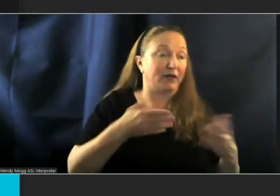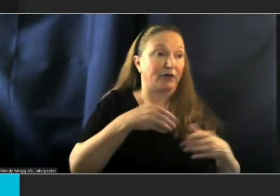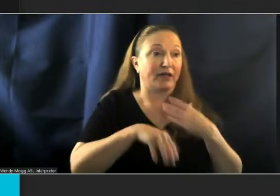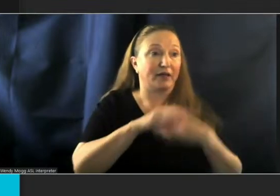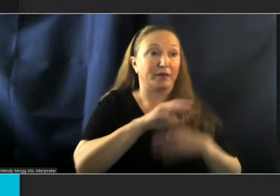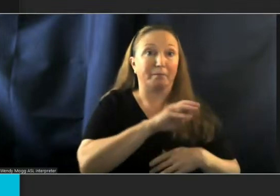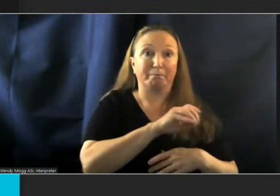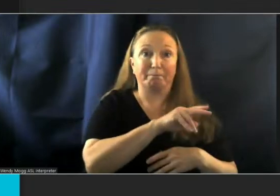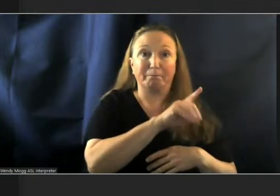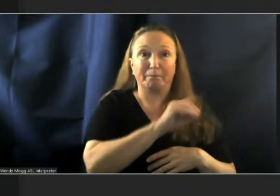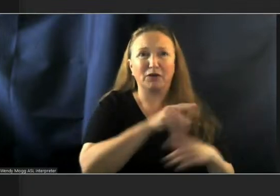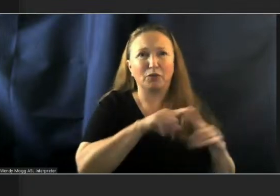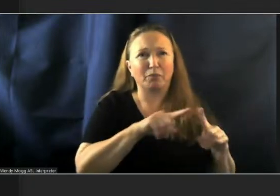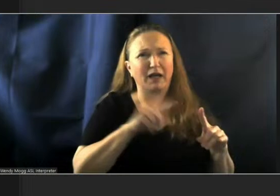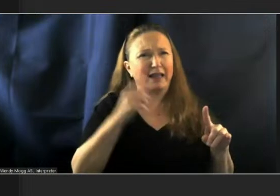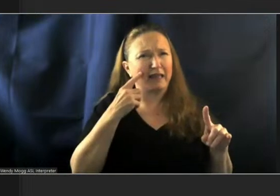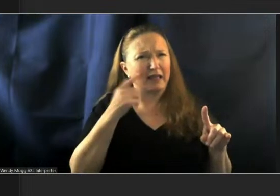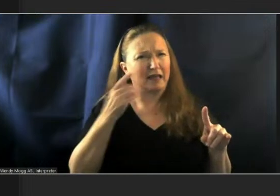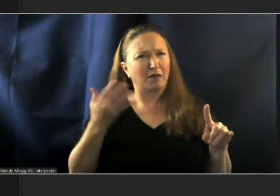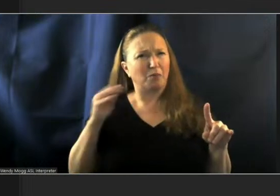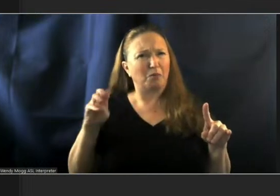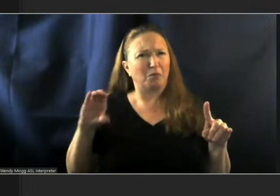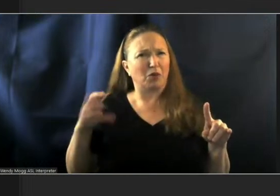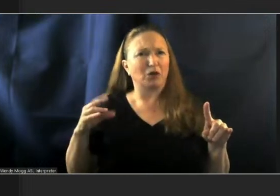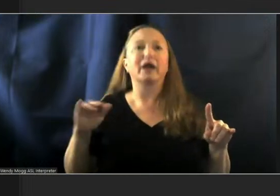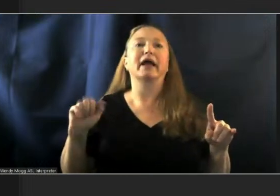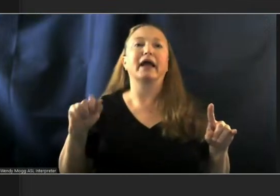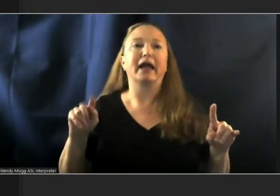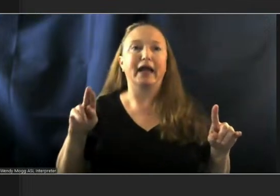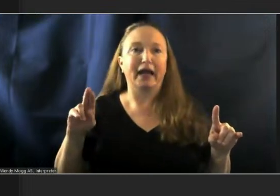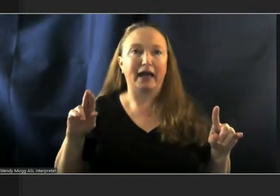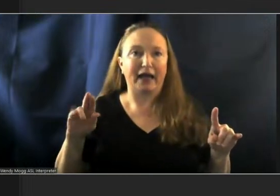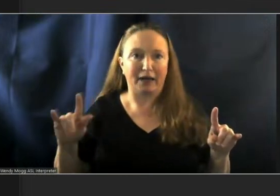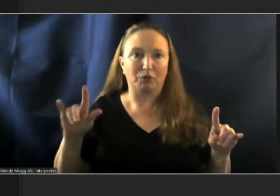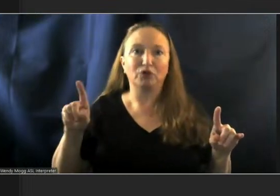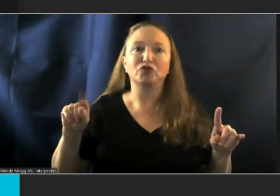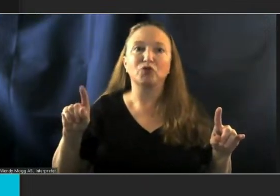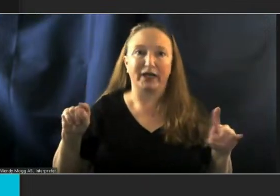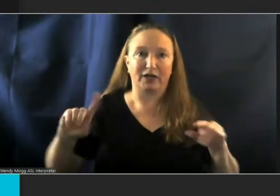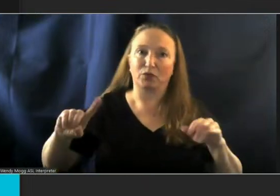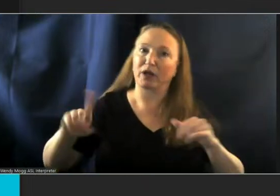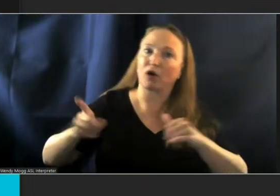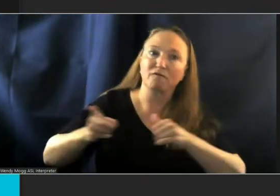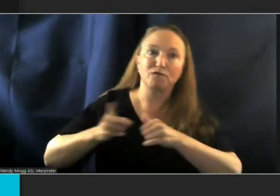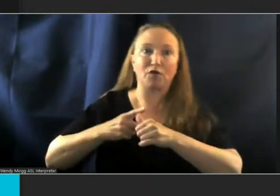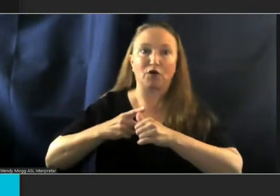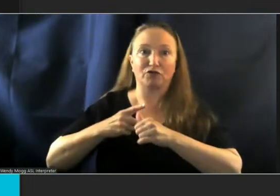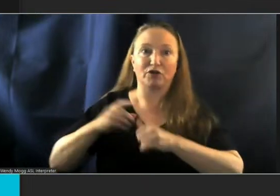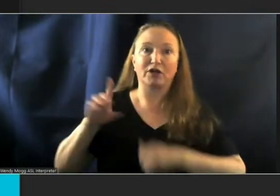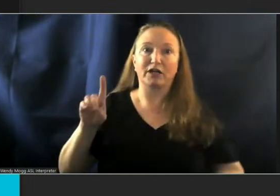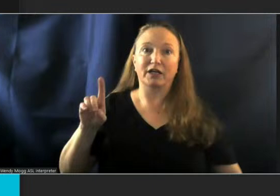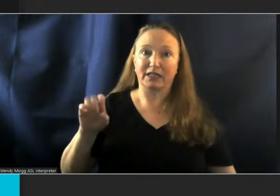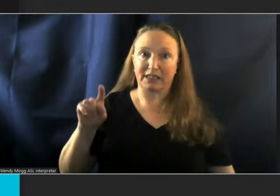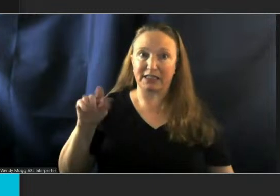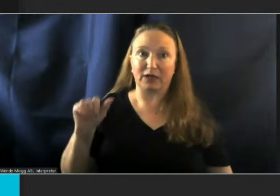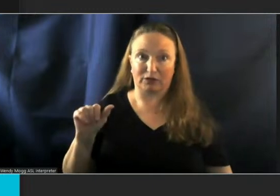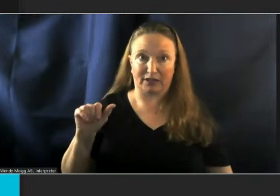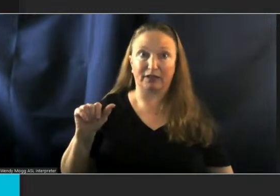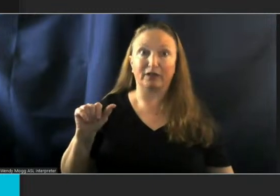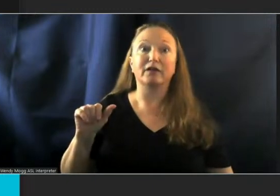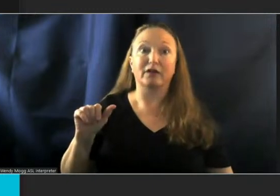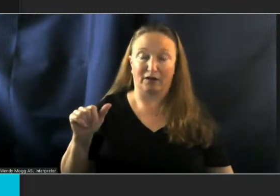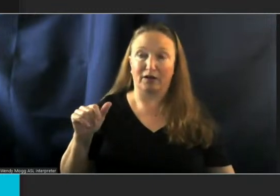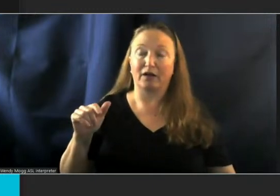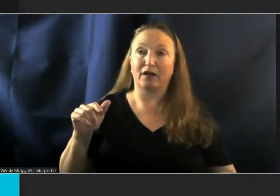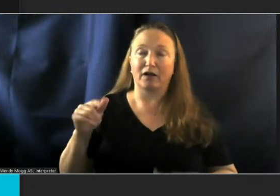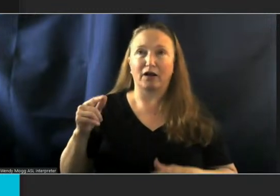first Delta April variant. 20th. Yeah, April 20th was our first. April 20th. Yeah. So that was when we first knew we had one, but I'm sure